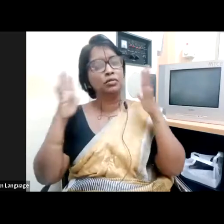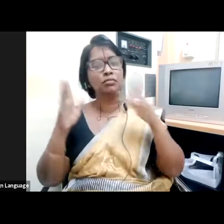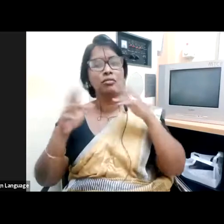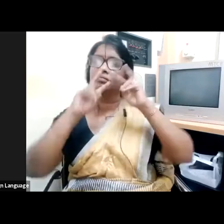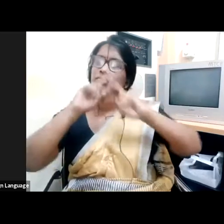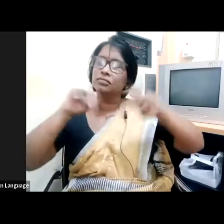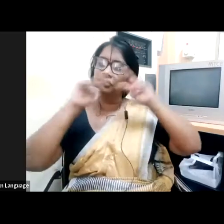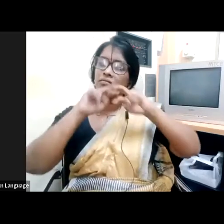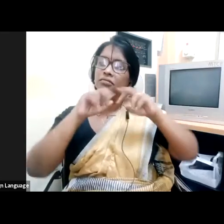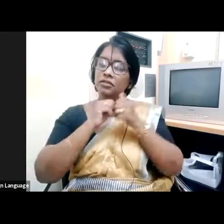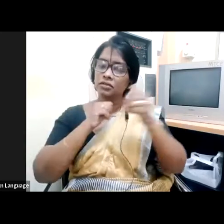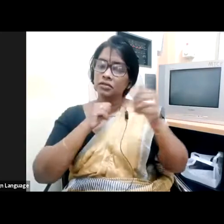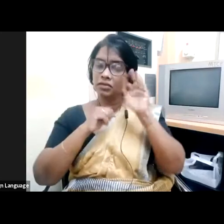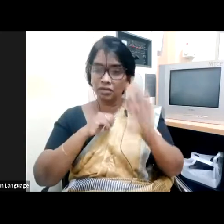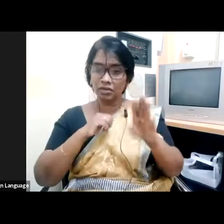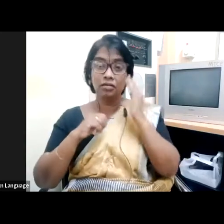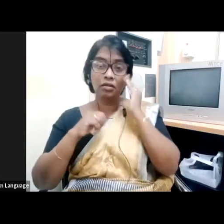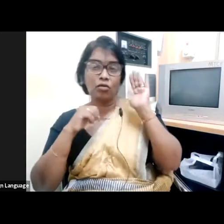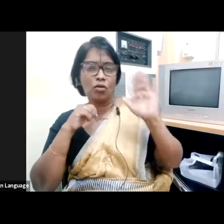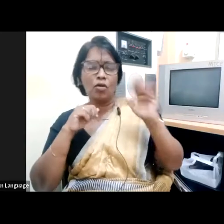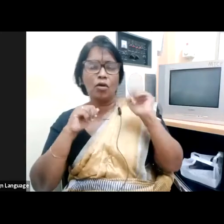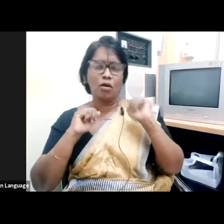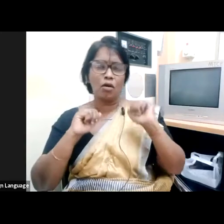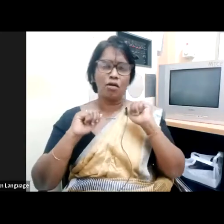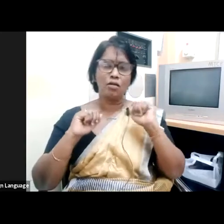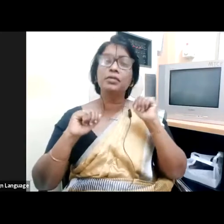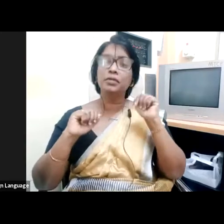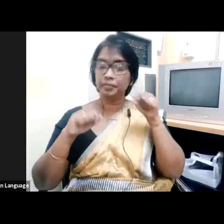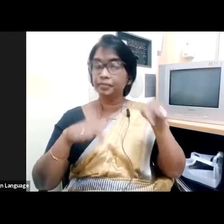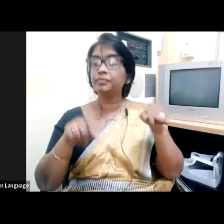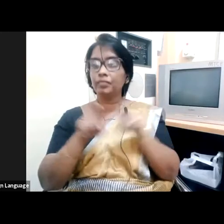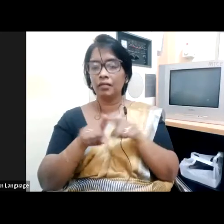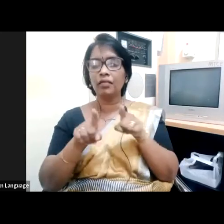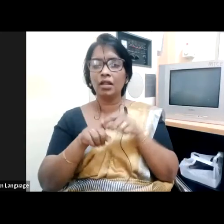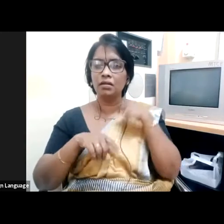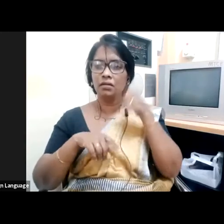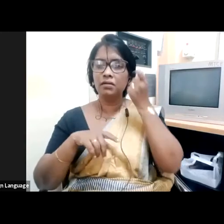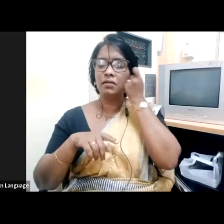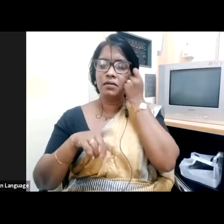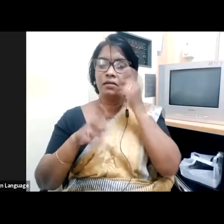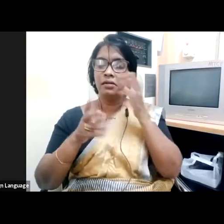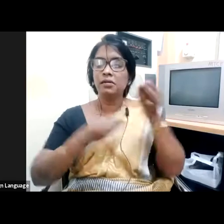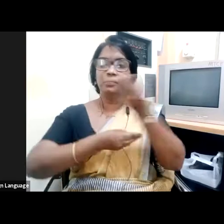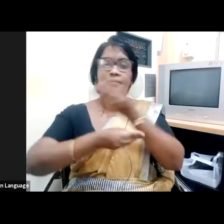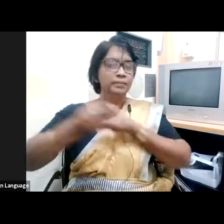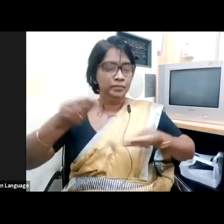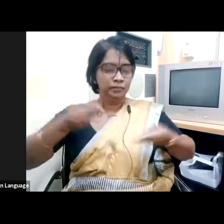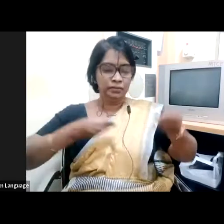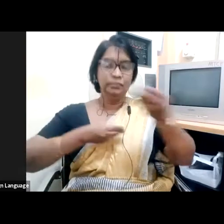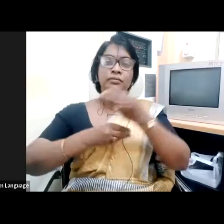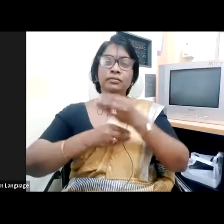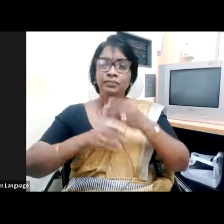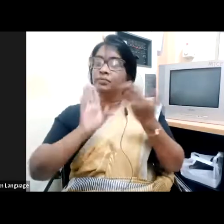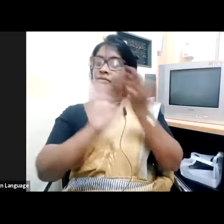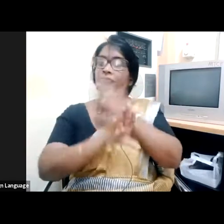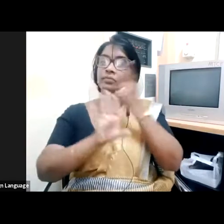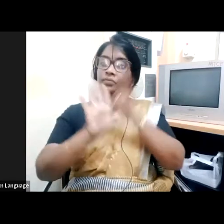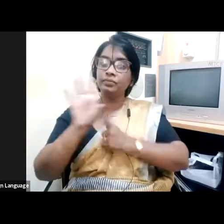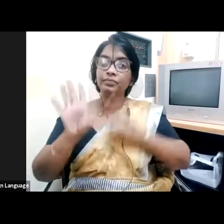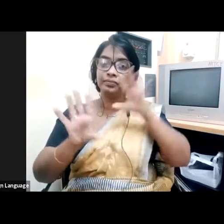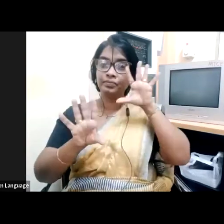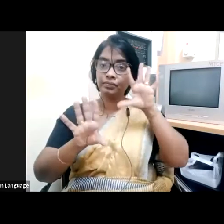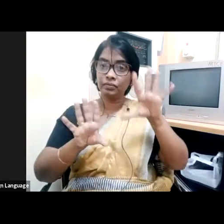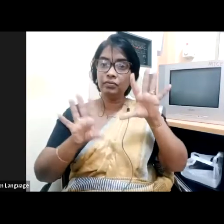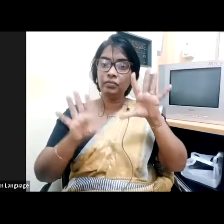this is now about to change, and it's changing. In the last 5 years, there has been significant progress with many more companies, brands,